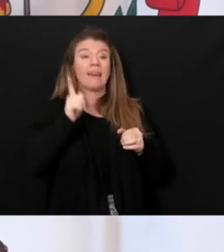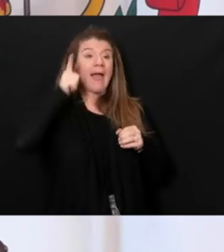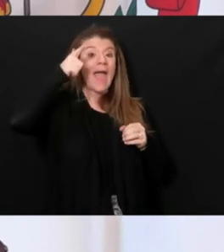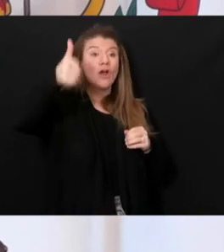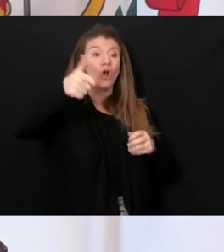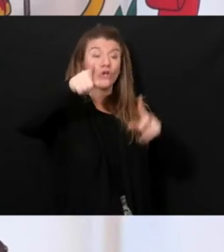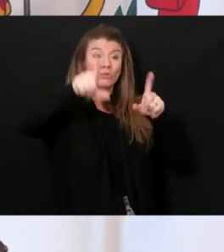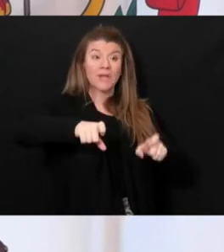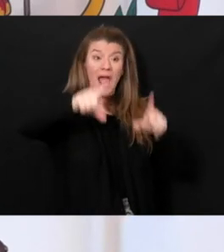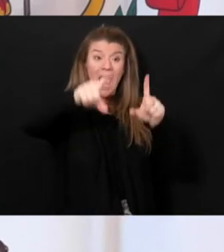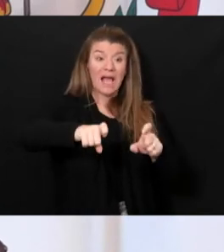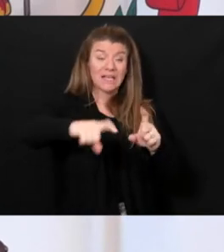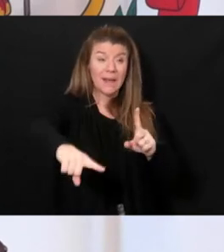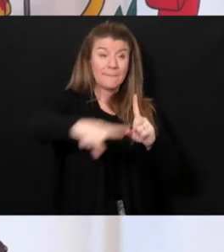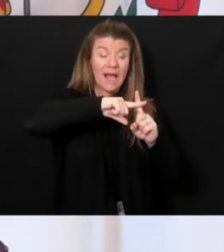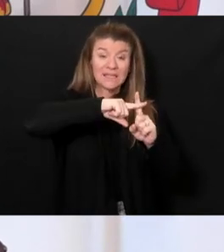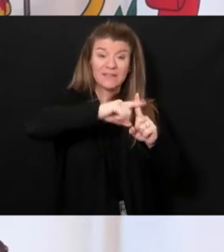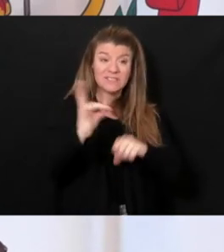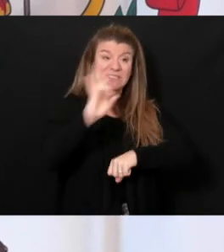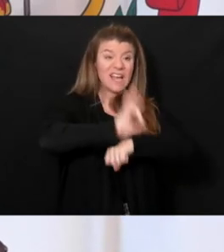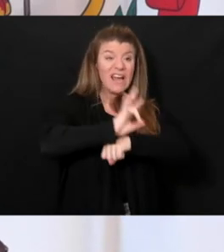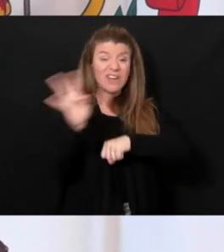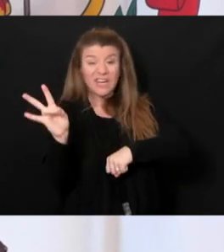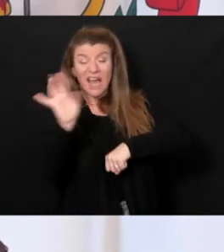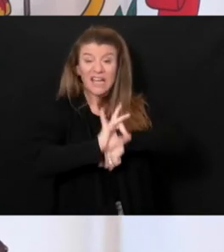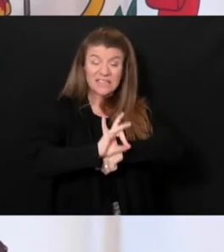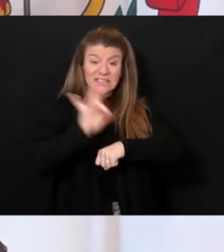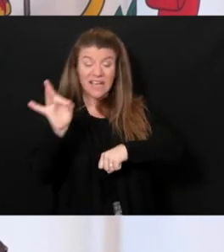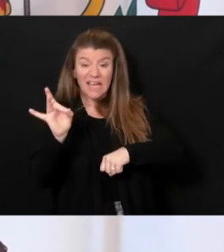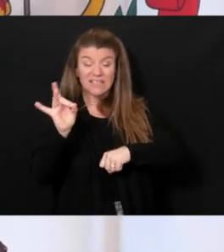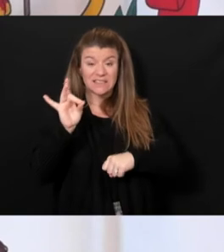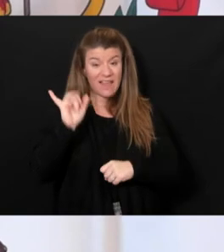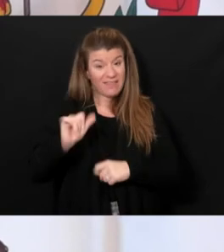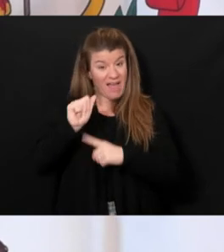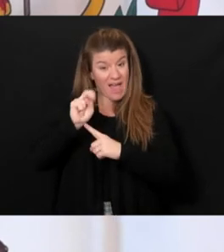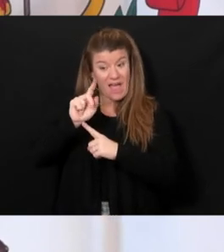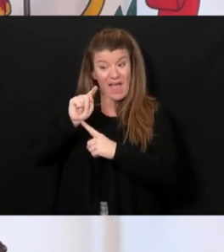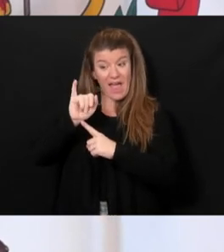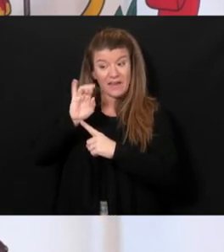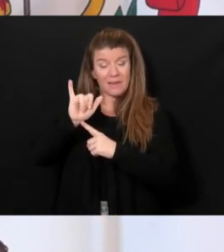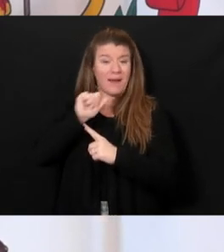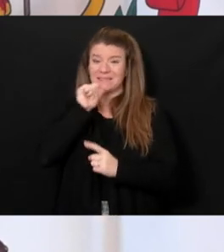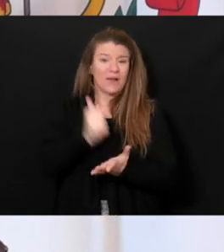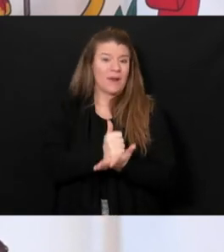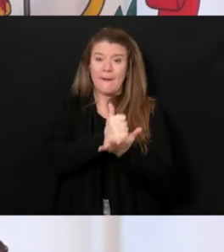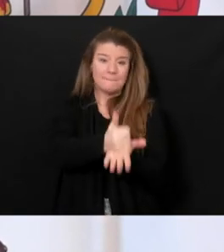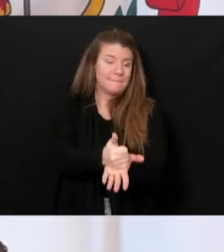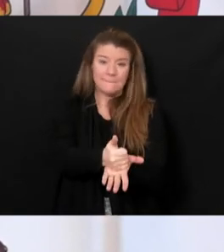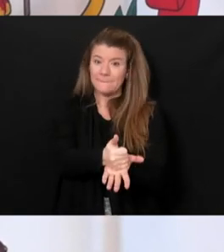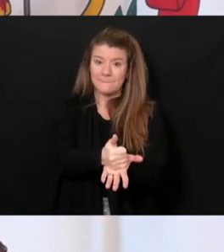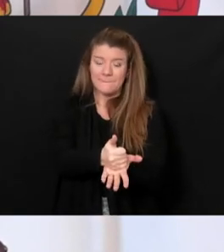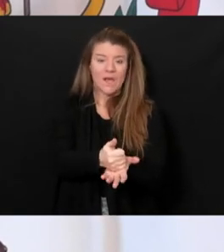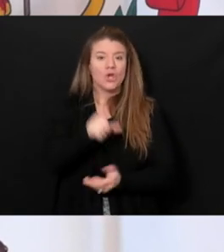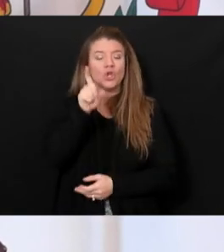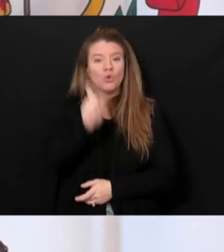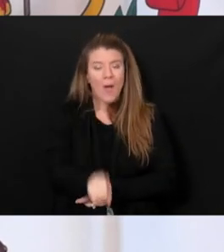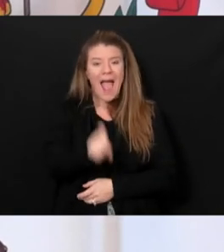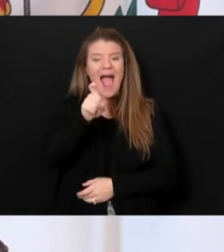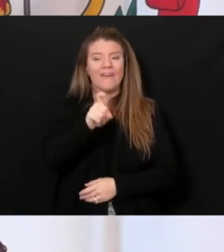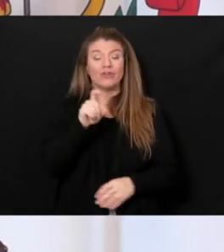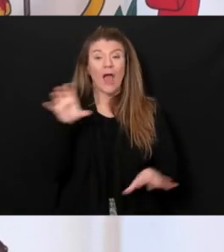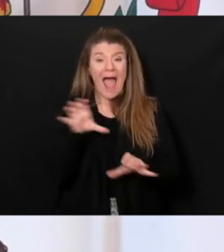you're 7 or 8 days into this, the antibodies aren't going to do you much good. You have got to treat this,